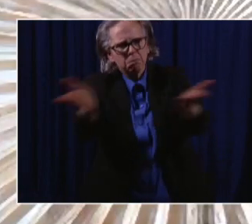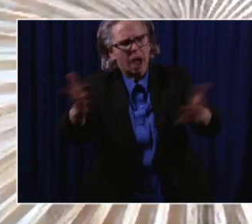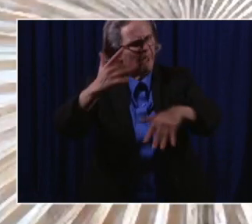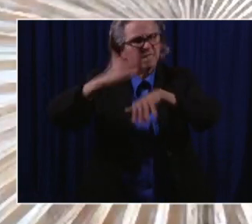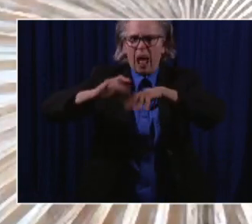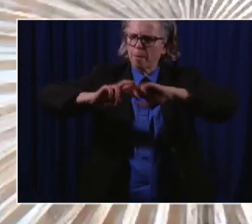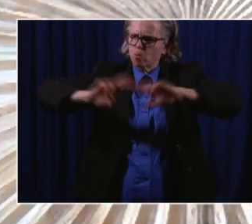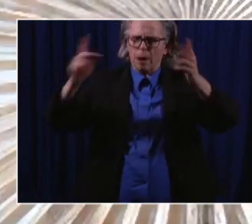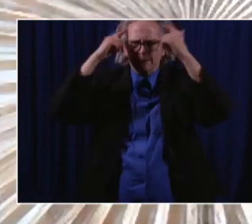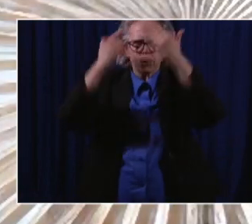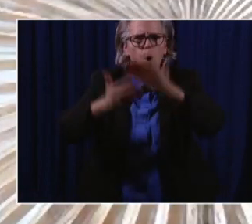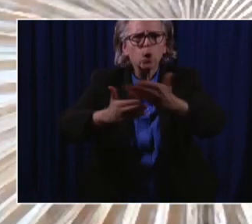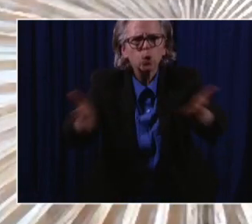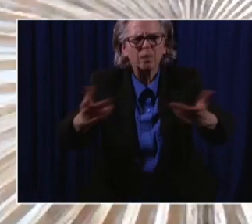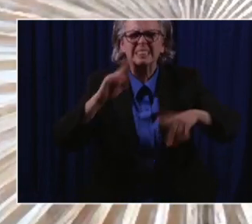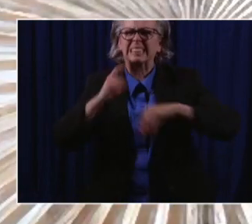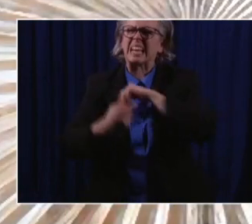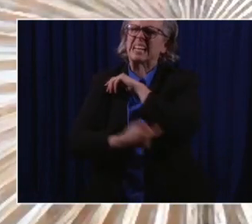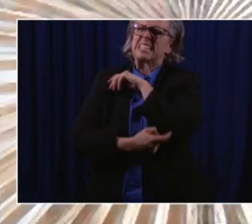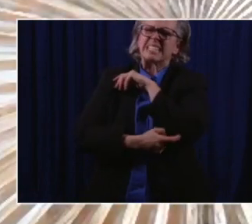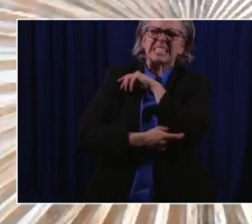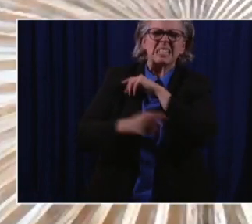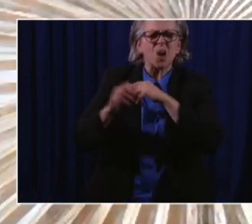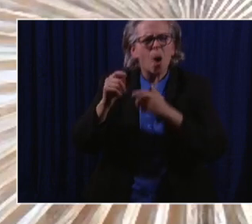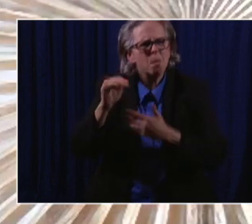this crisis together.